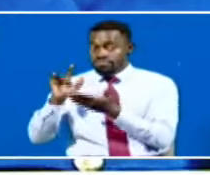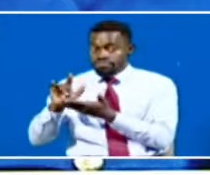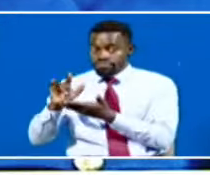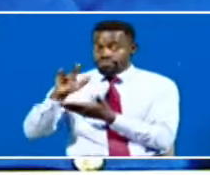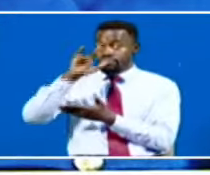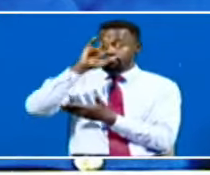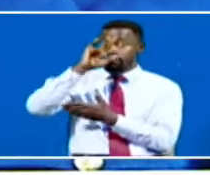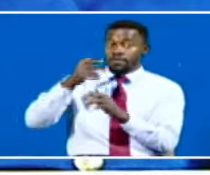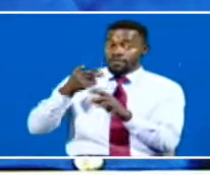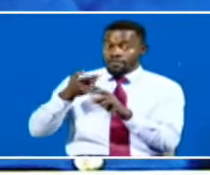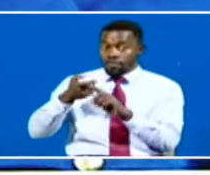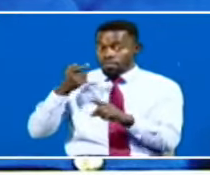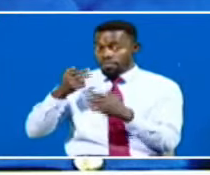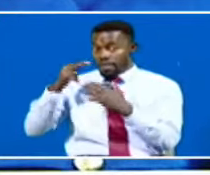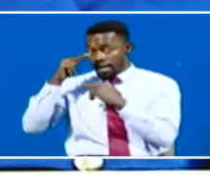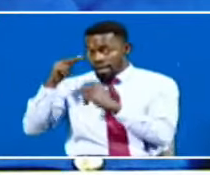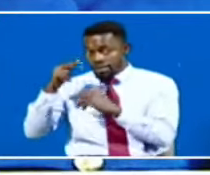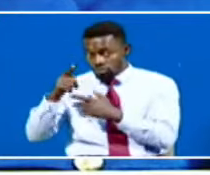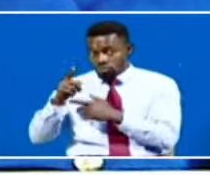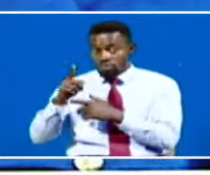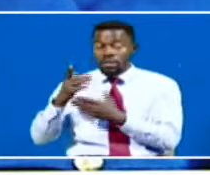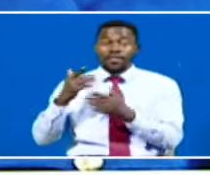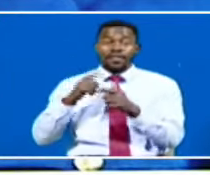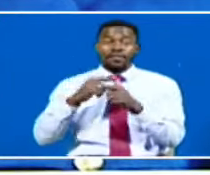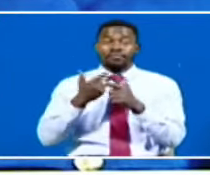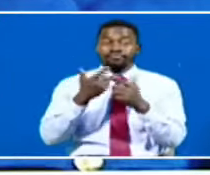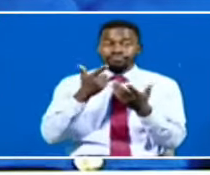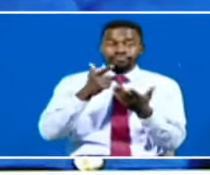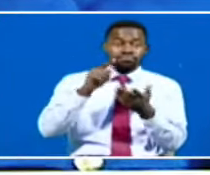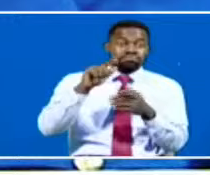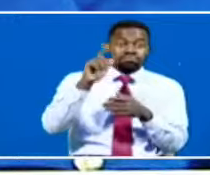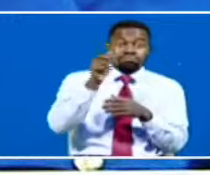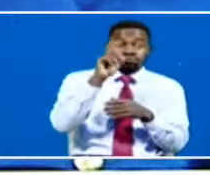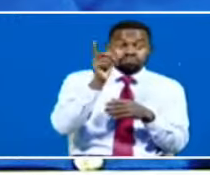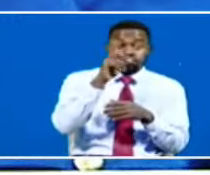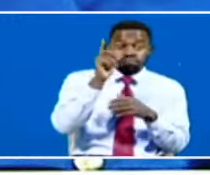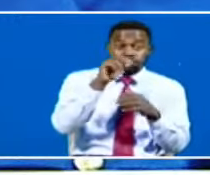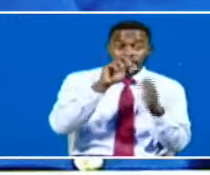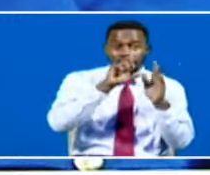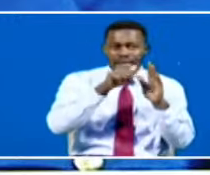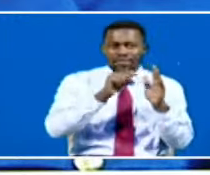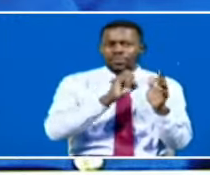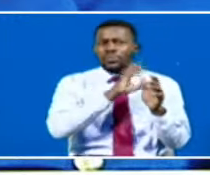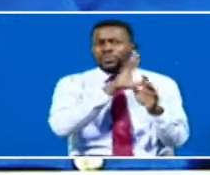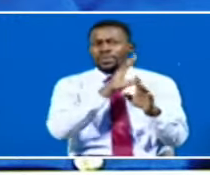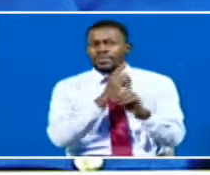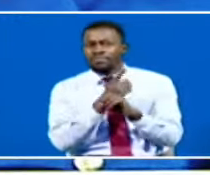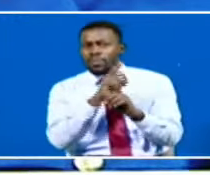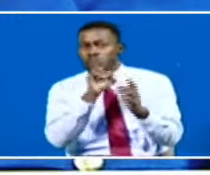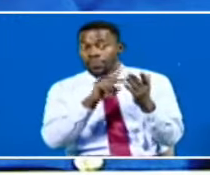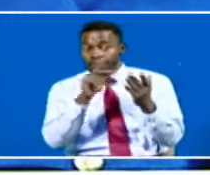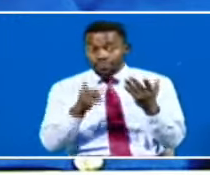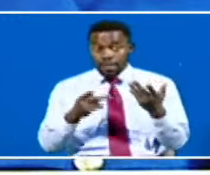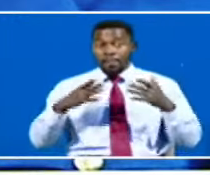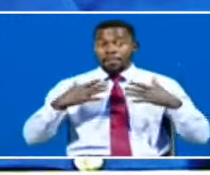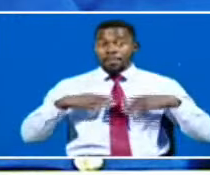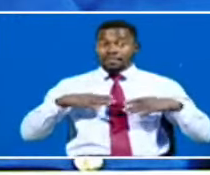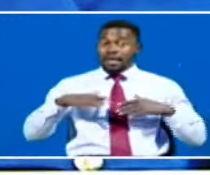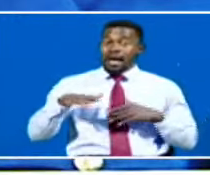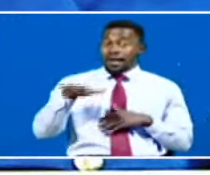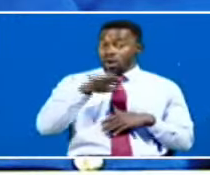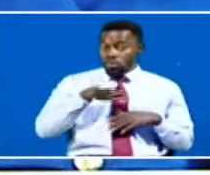Sindar area, 2 kilometers from its takeoff point. The revelations came on a day that investigators from the military